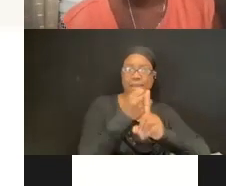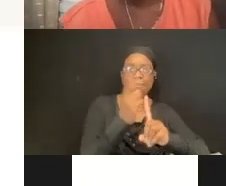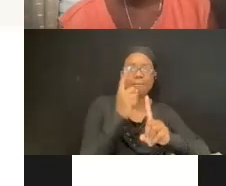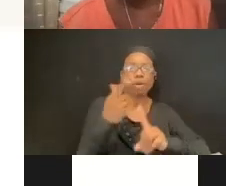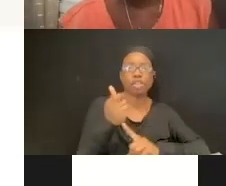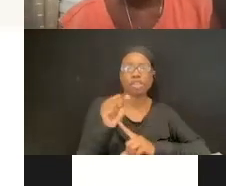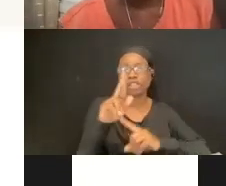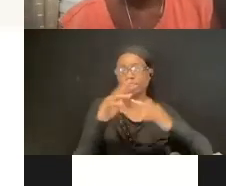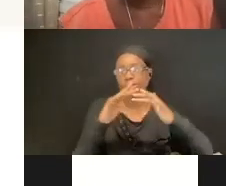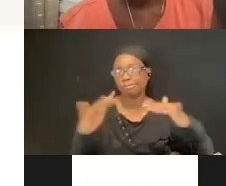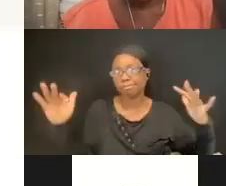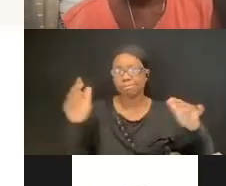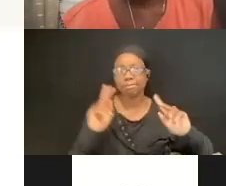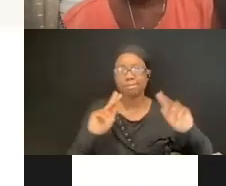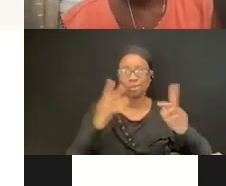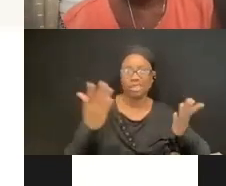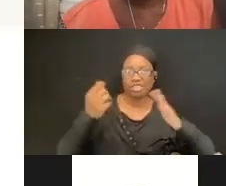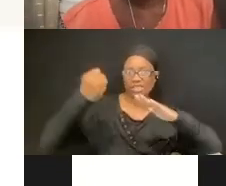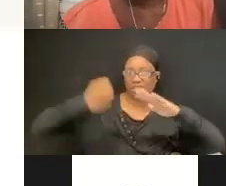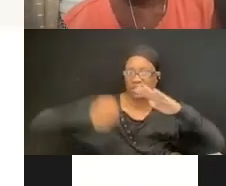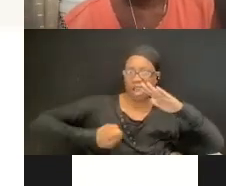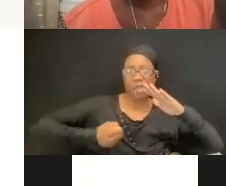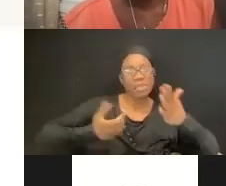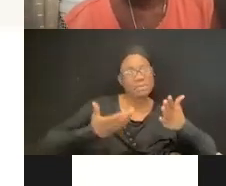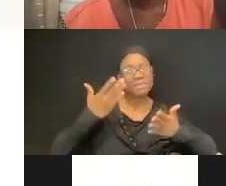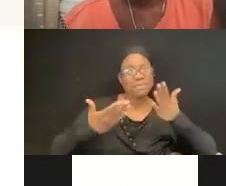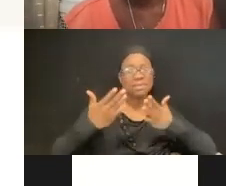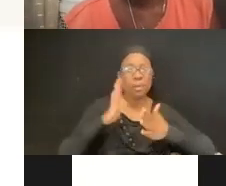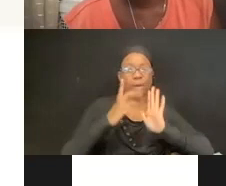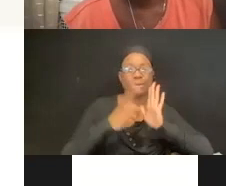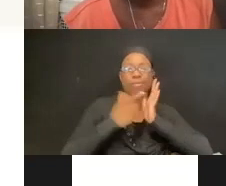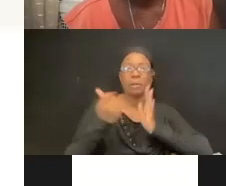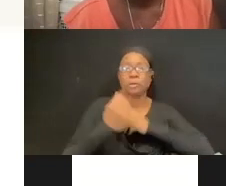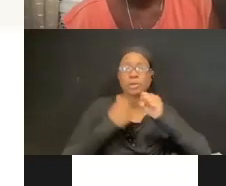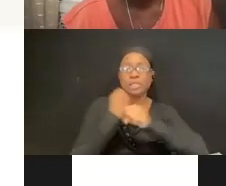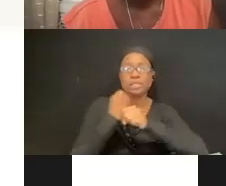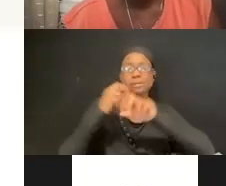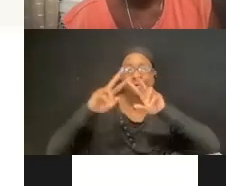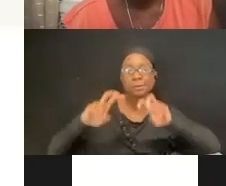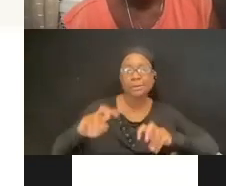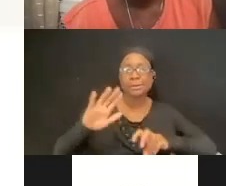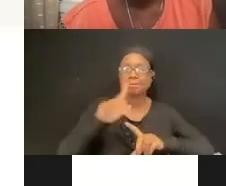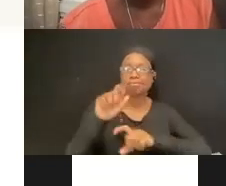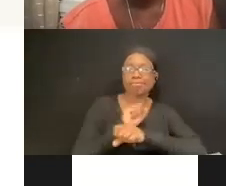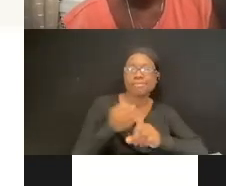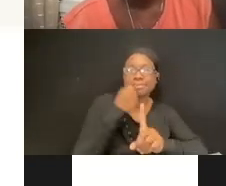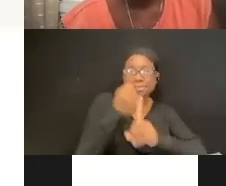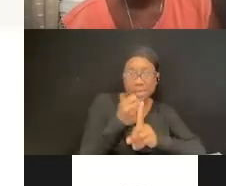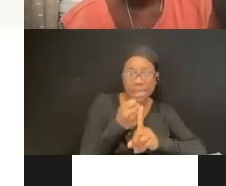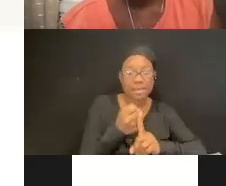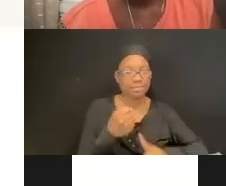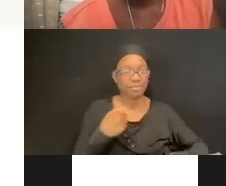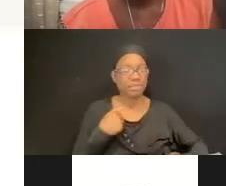am considering is how COVID is impacting other trans folks across the